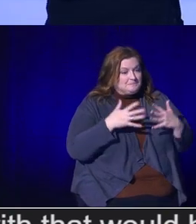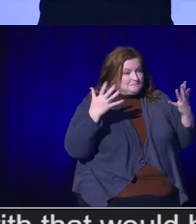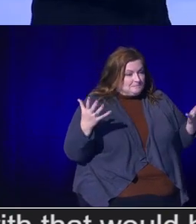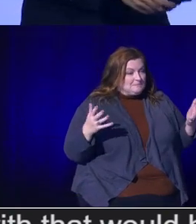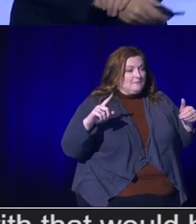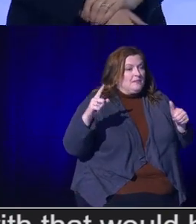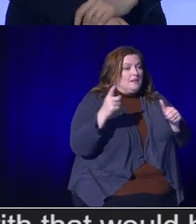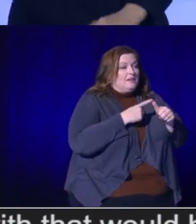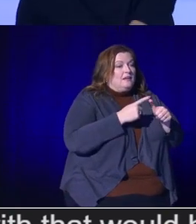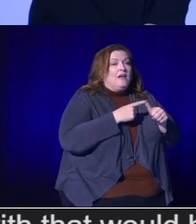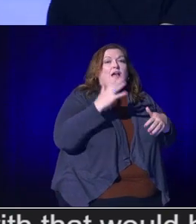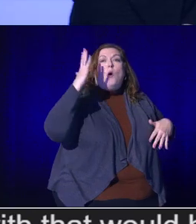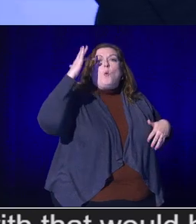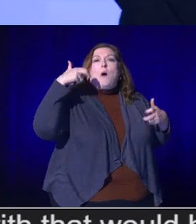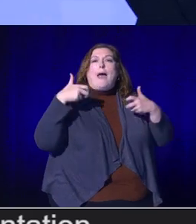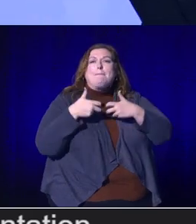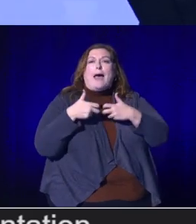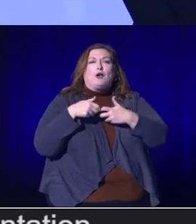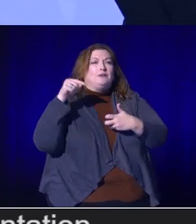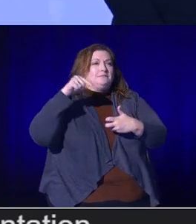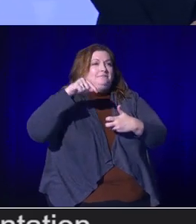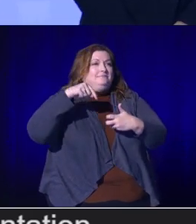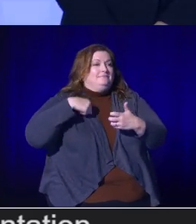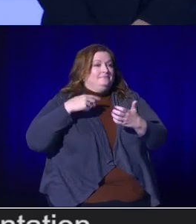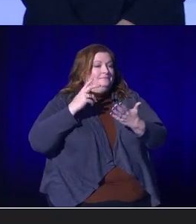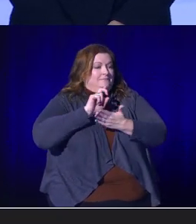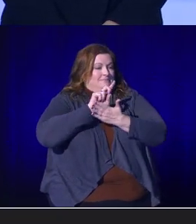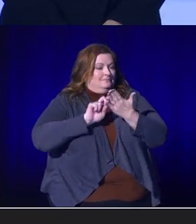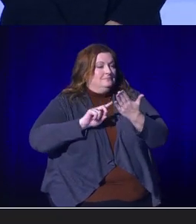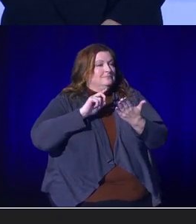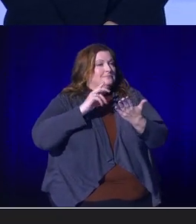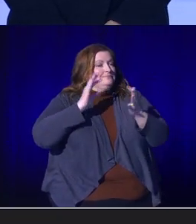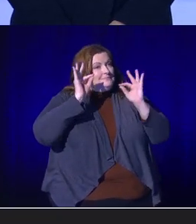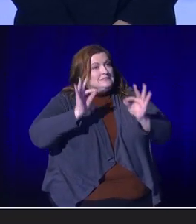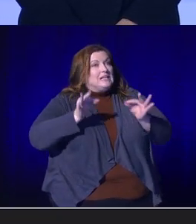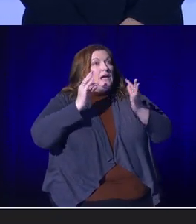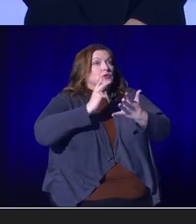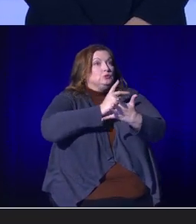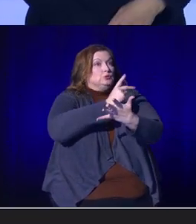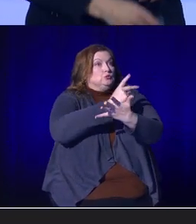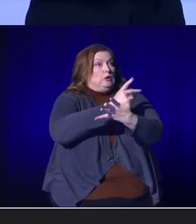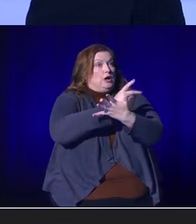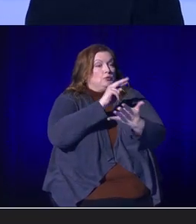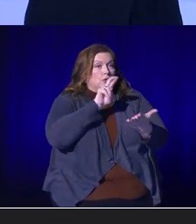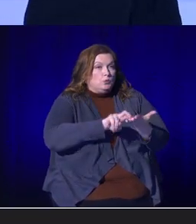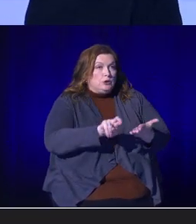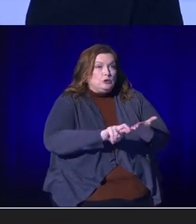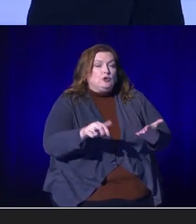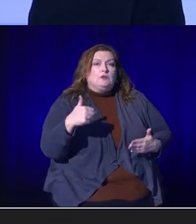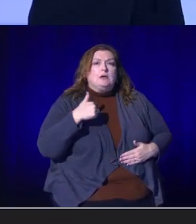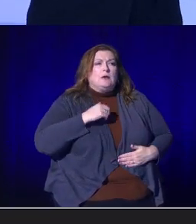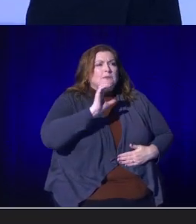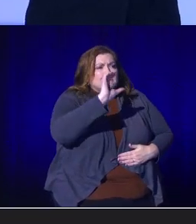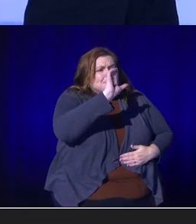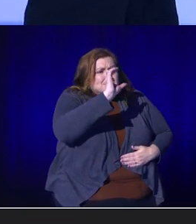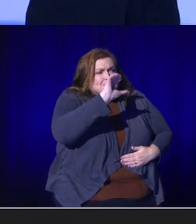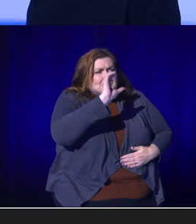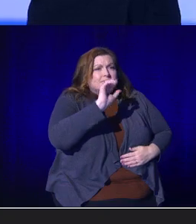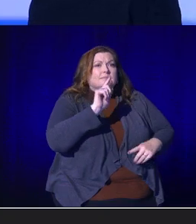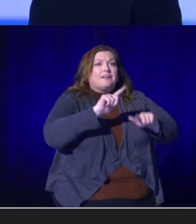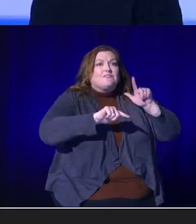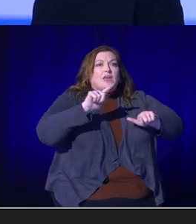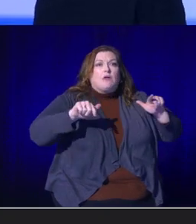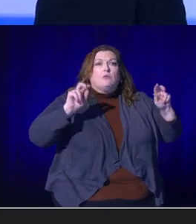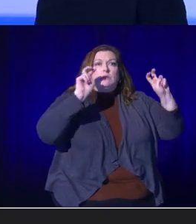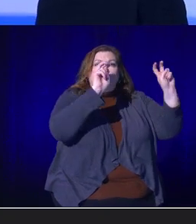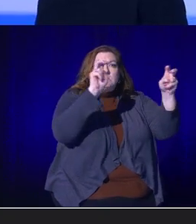So first, why batteries? So when I decided to do graduate research, I was really looking at different topics